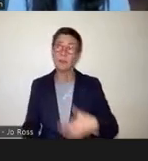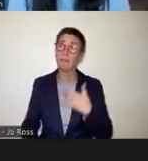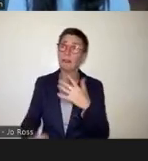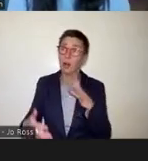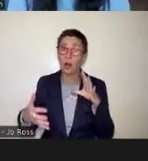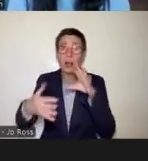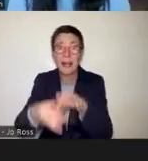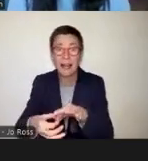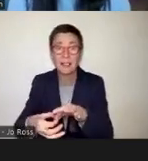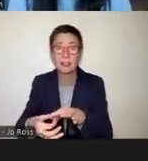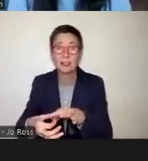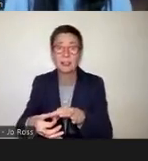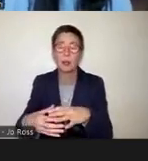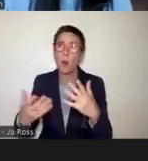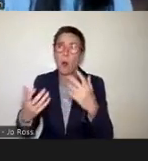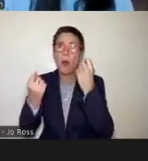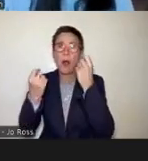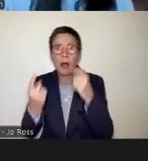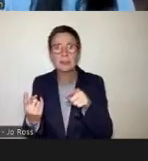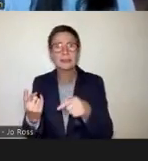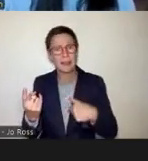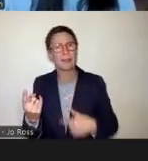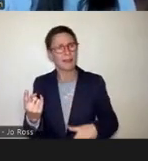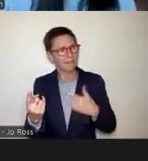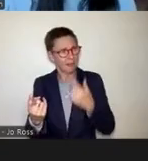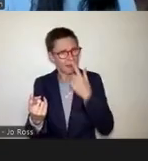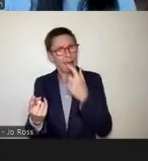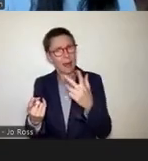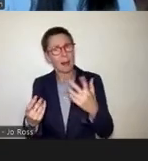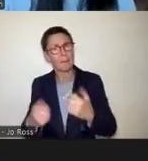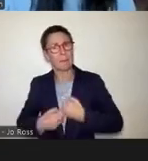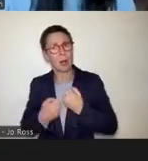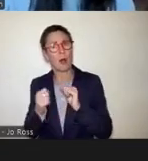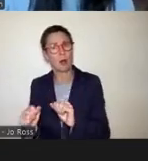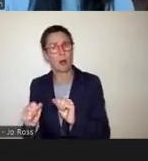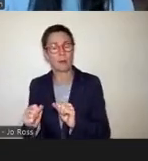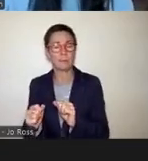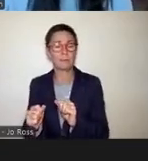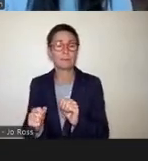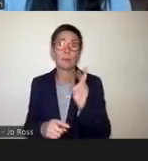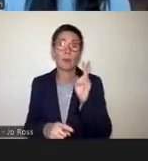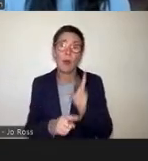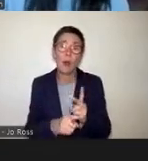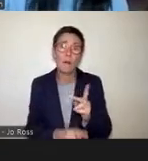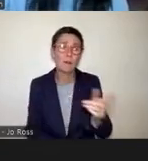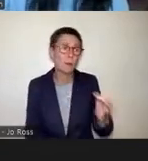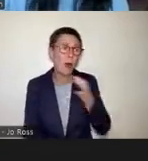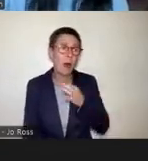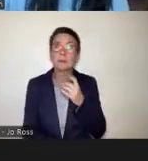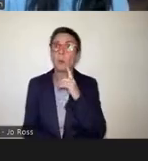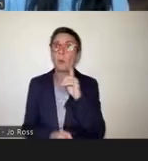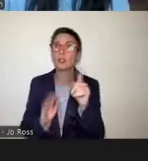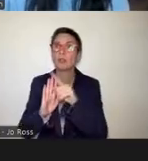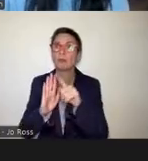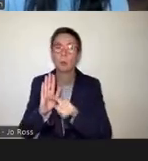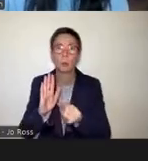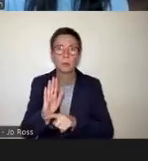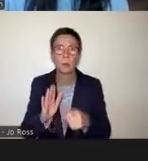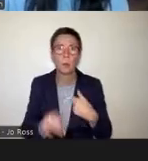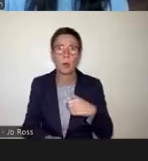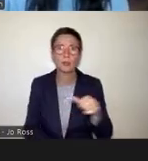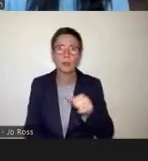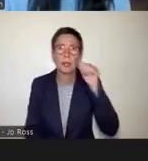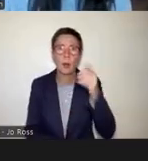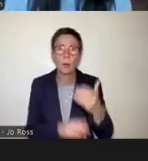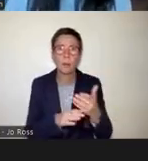that, or understand that they do belong. Quite often we get asked, what are the rules? What do I need to know before I